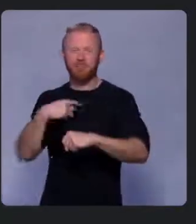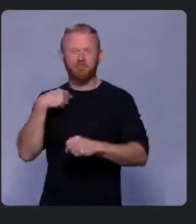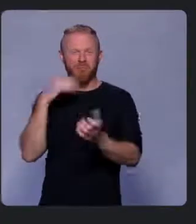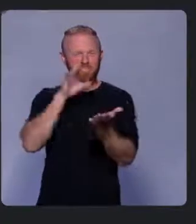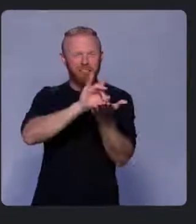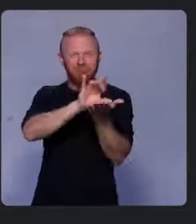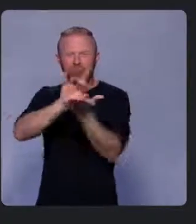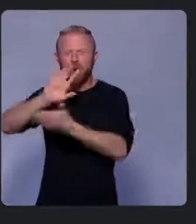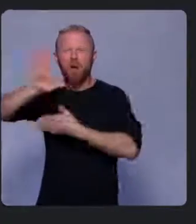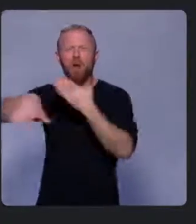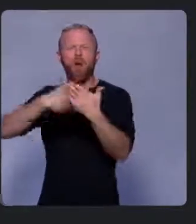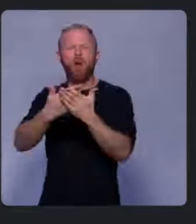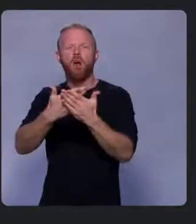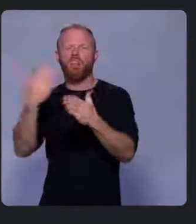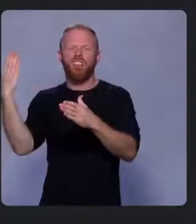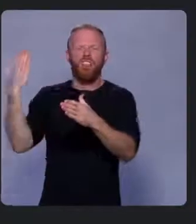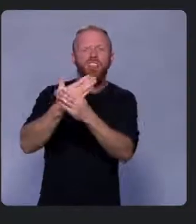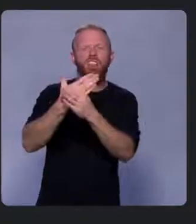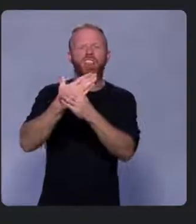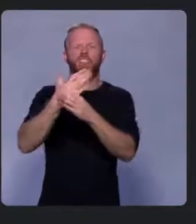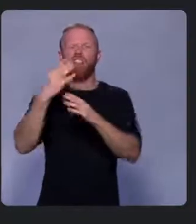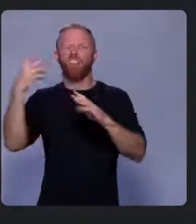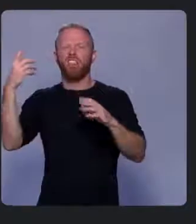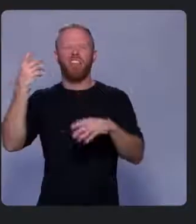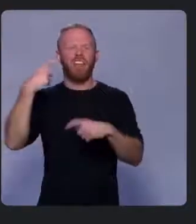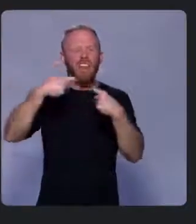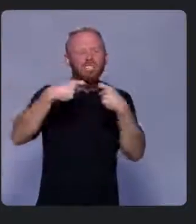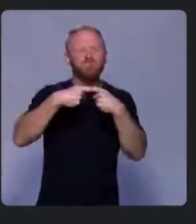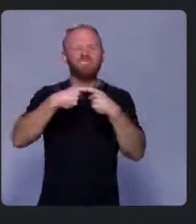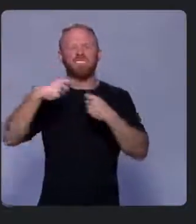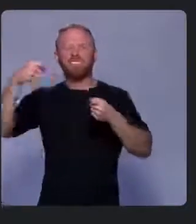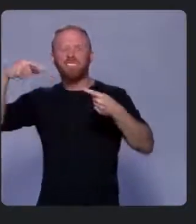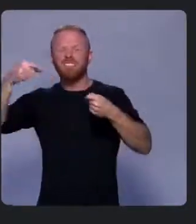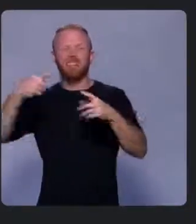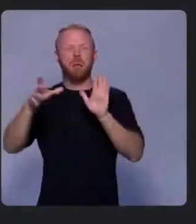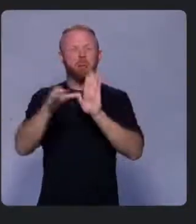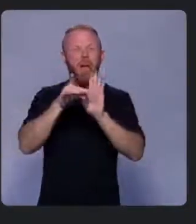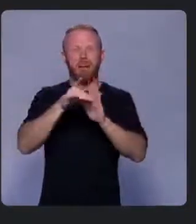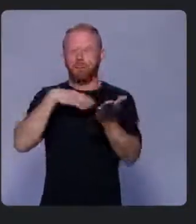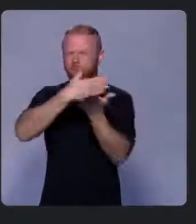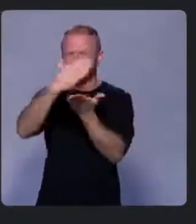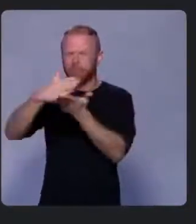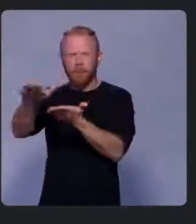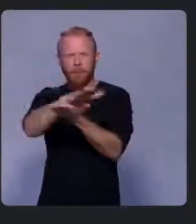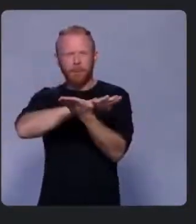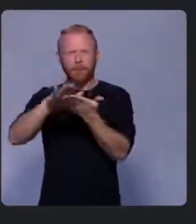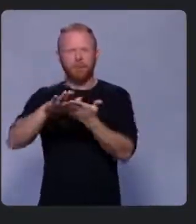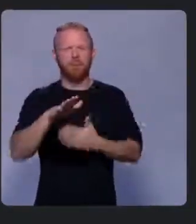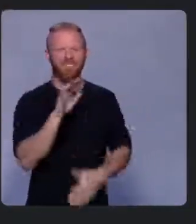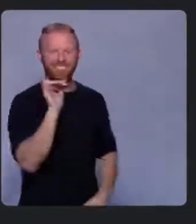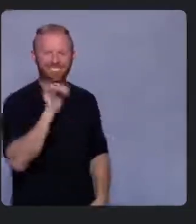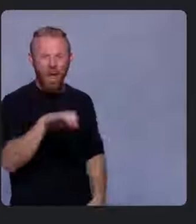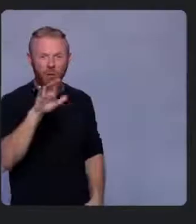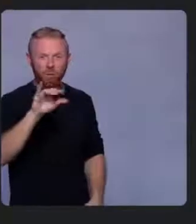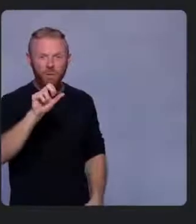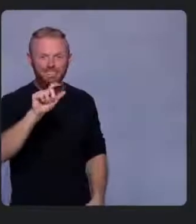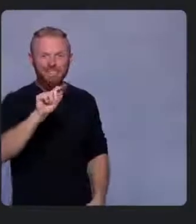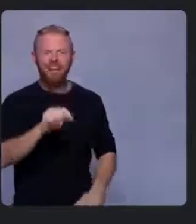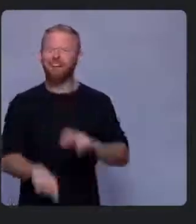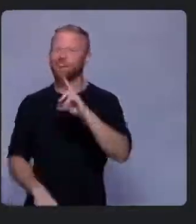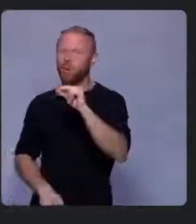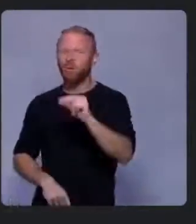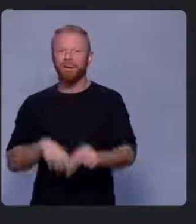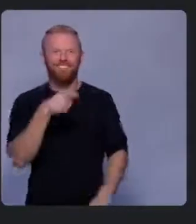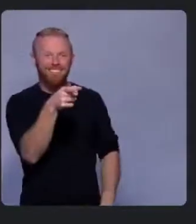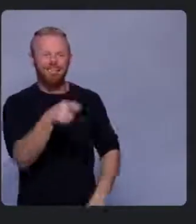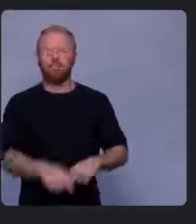Including unwanted electrical and magnetic signals. Yeah. Who wants that, right? Well, let me show you what the final product looks like. Is this a cryostat? No, that's not a cryostat. What about this? Is this a